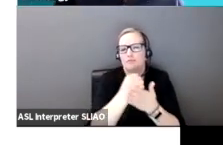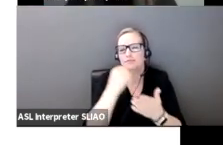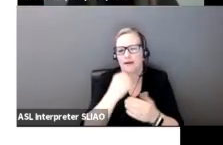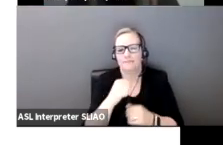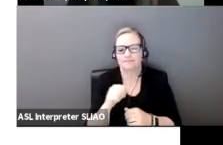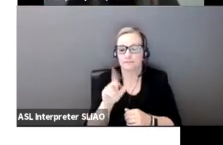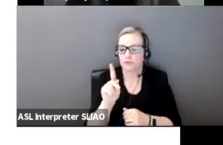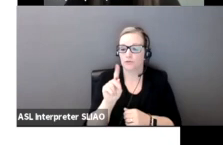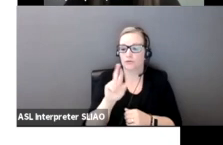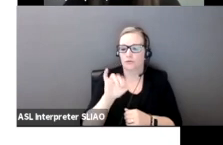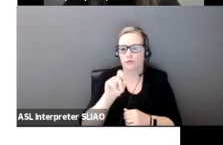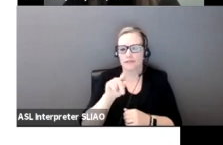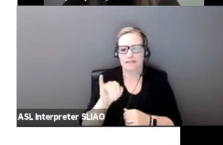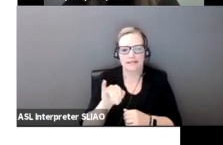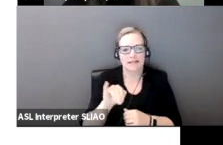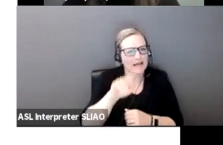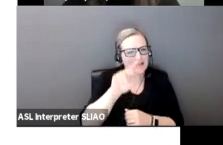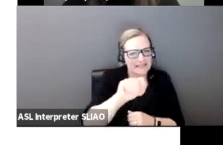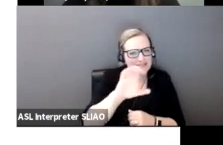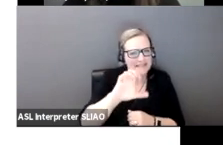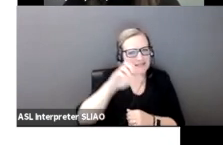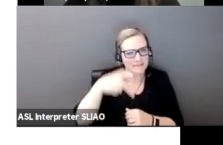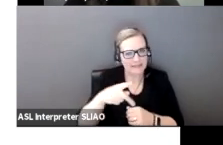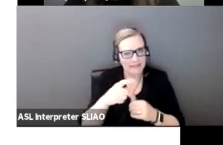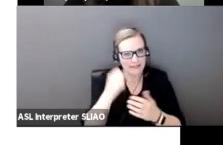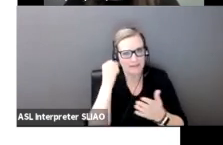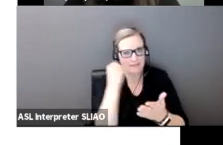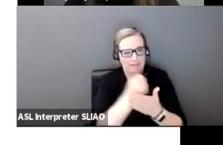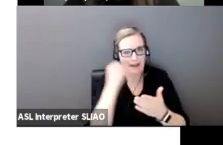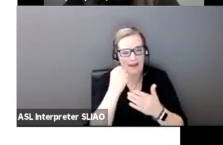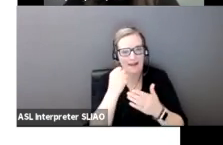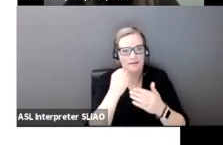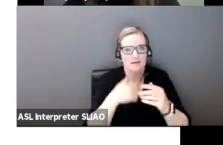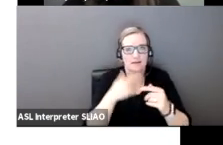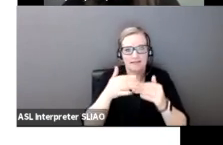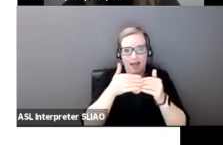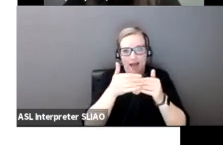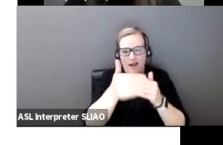to file a PCT patent 12 months after provisional or final patent?